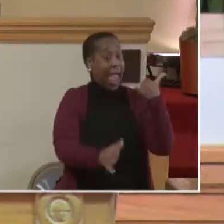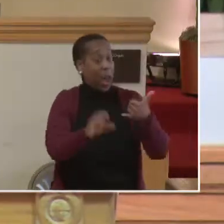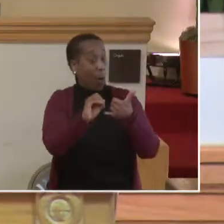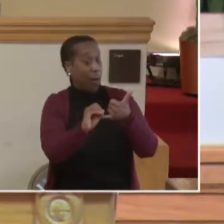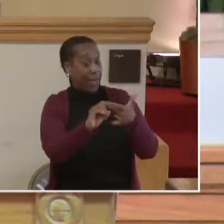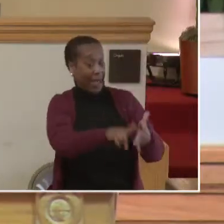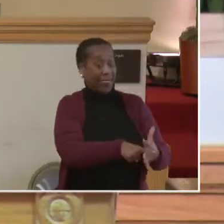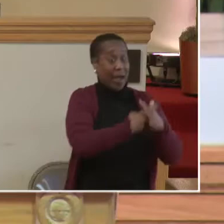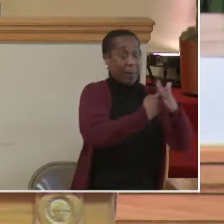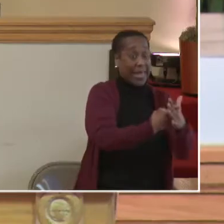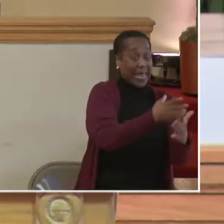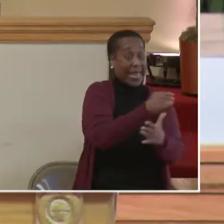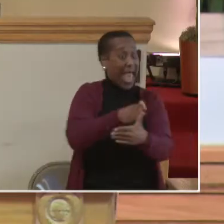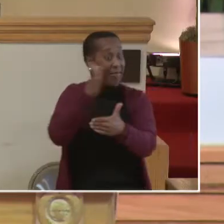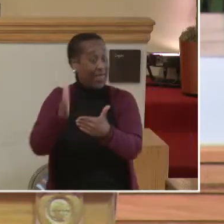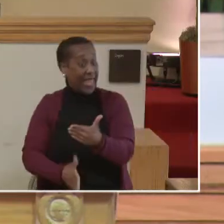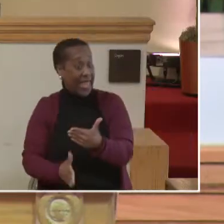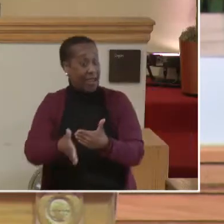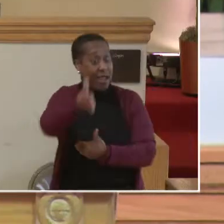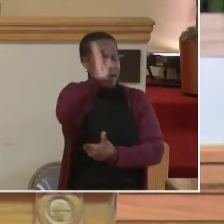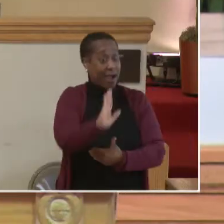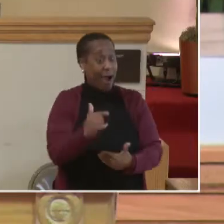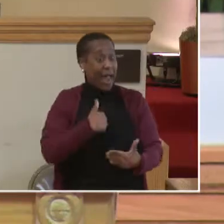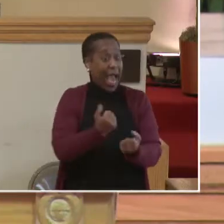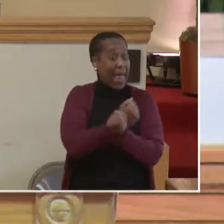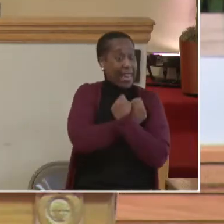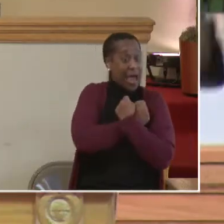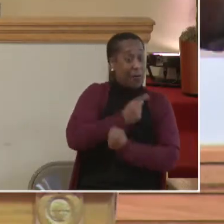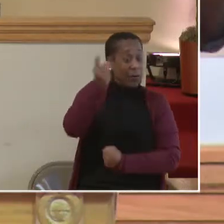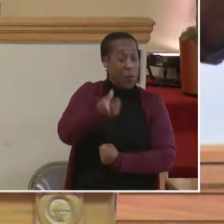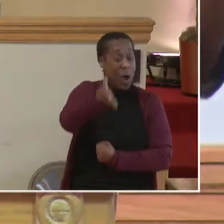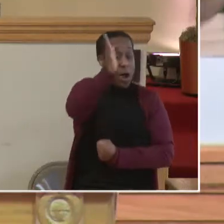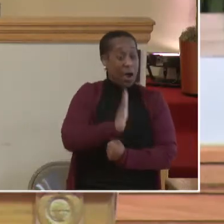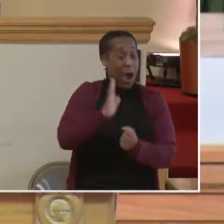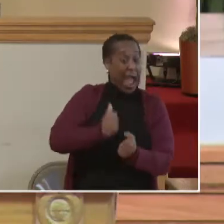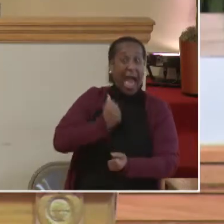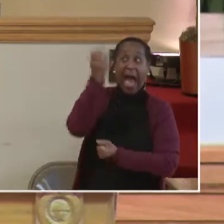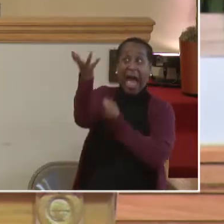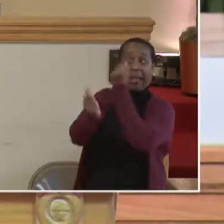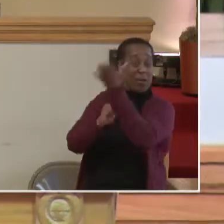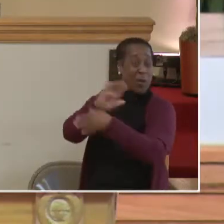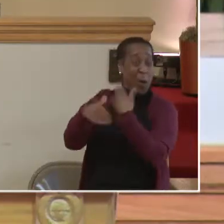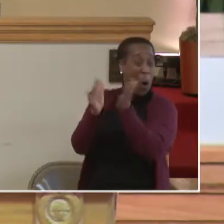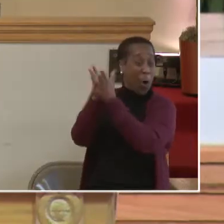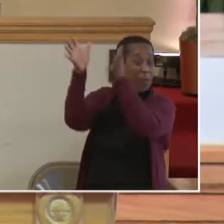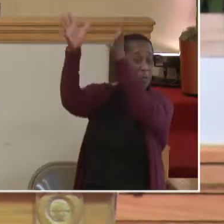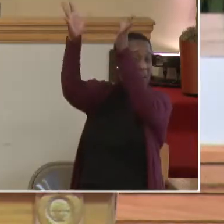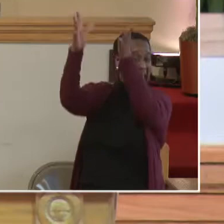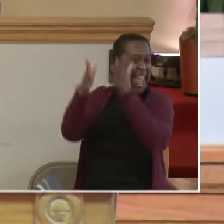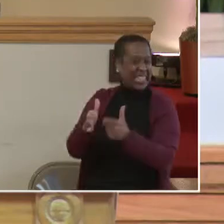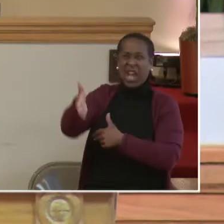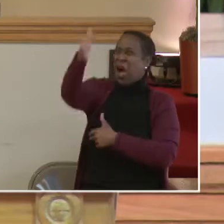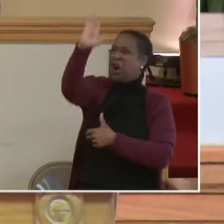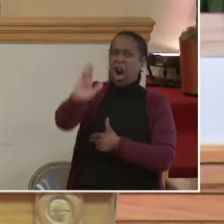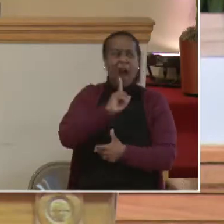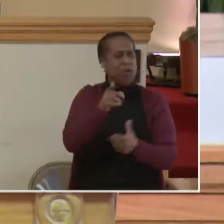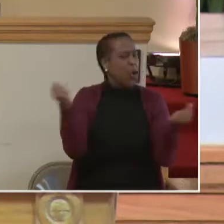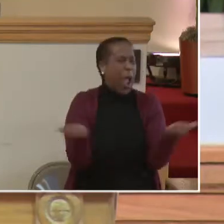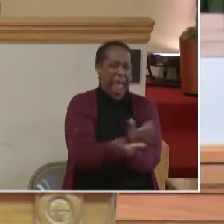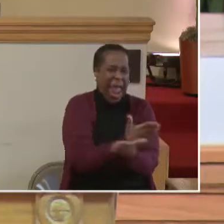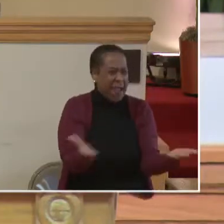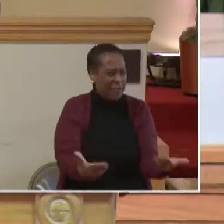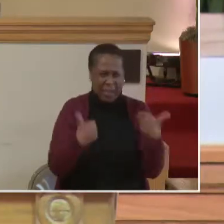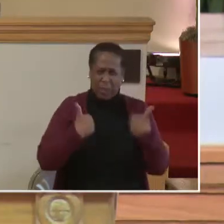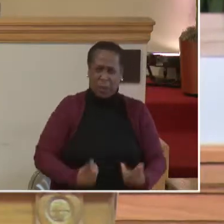beginning and the end. God, I love you. God, I give you all of me. God, you are everything to me. God,